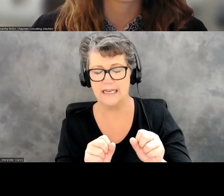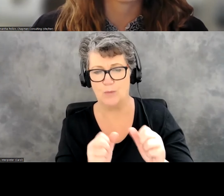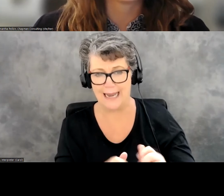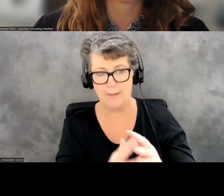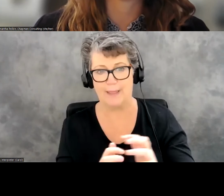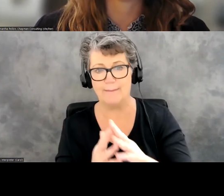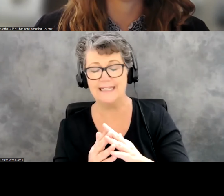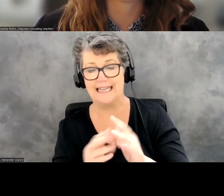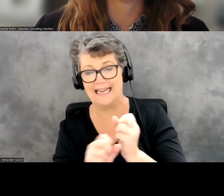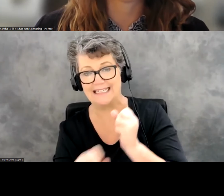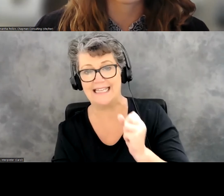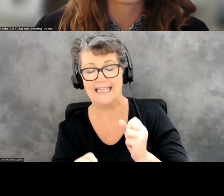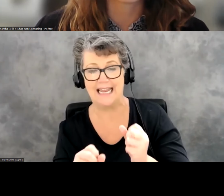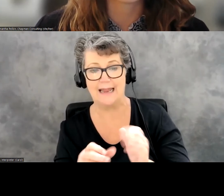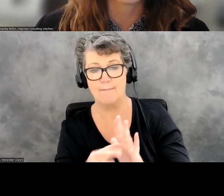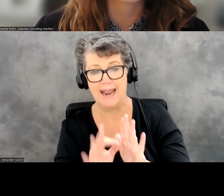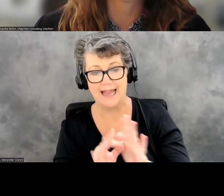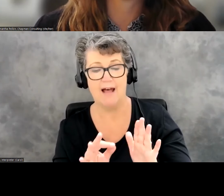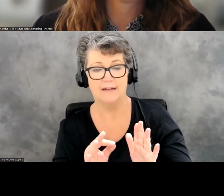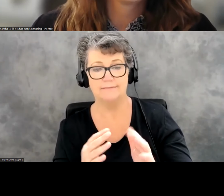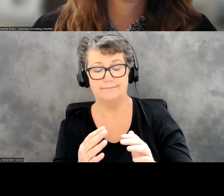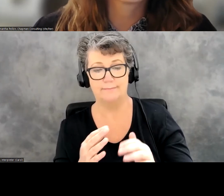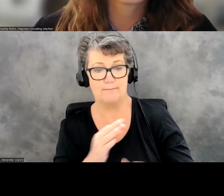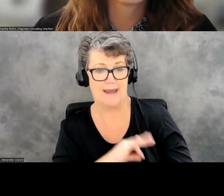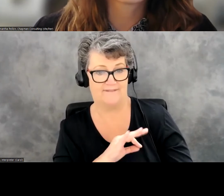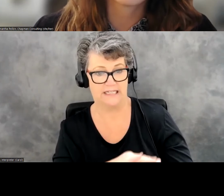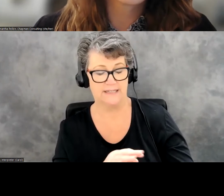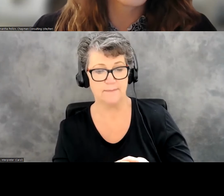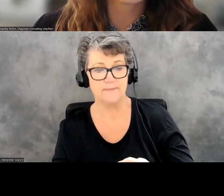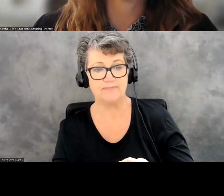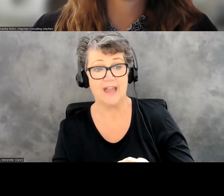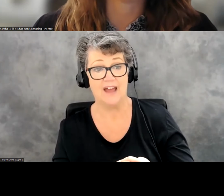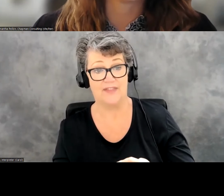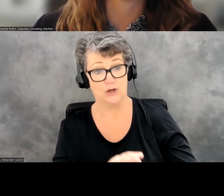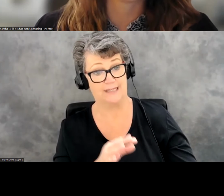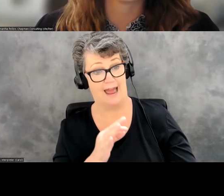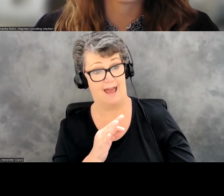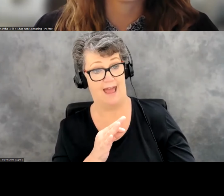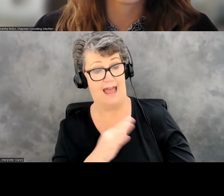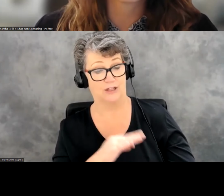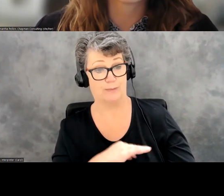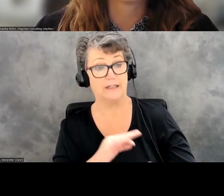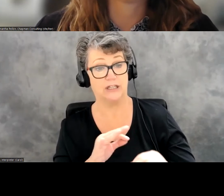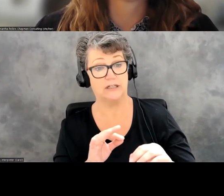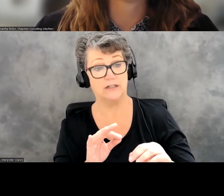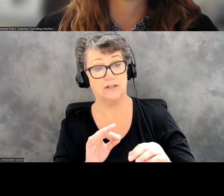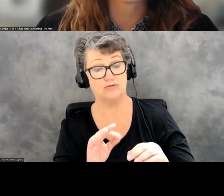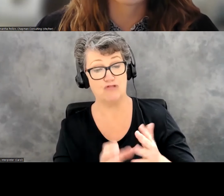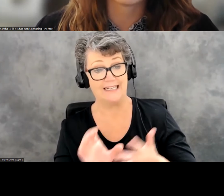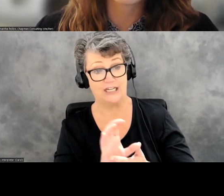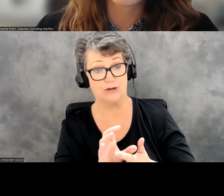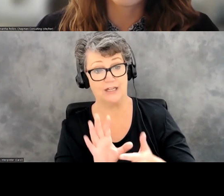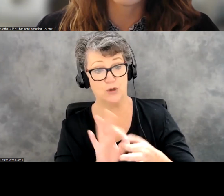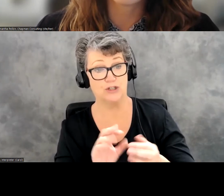extending Medi-Cal benefits to different populations of focus. So there is eligibility criteria associated with